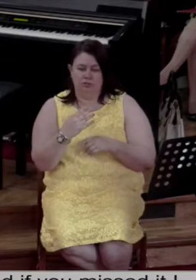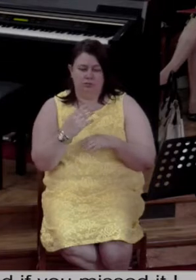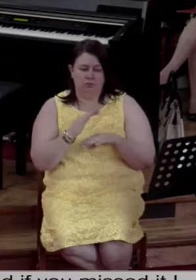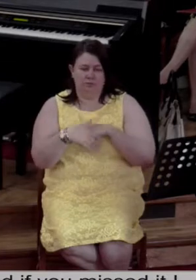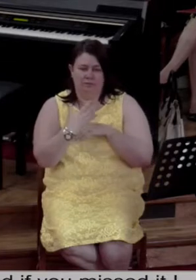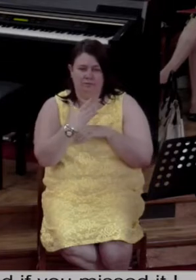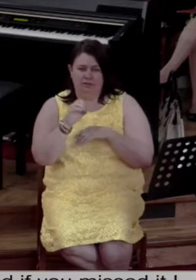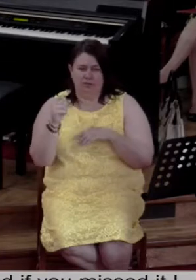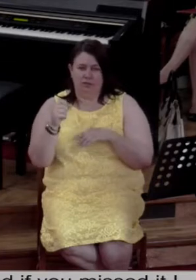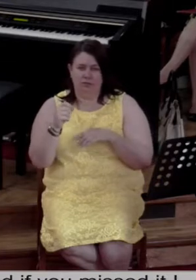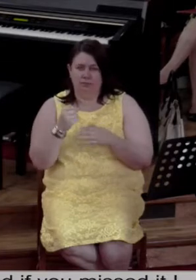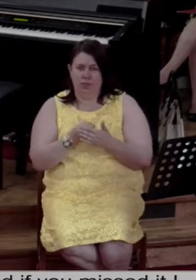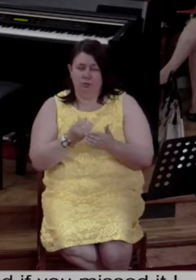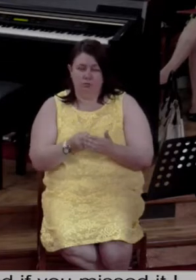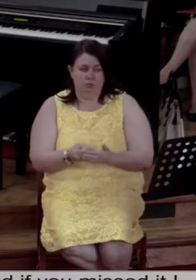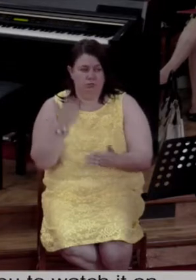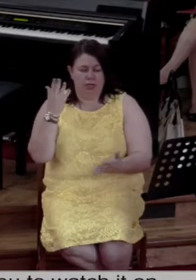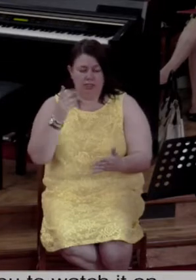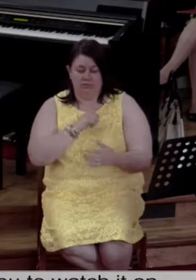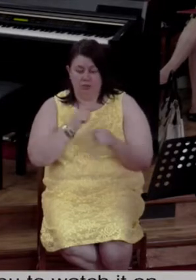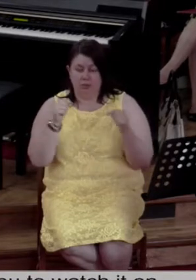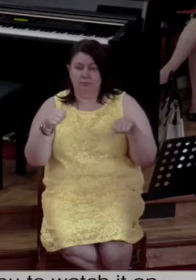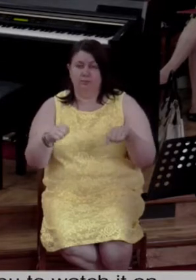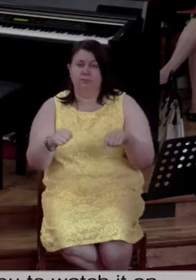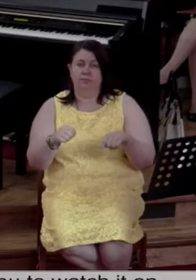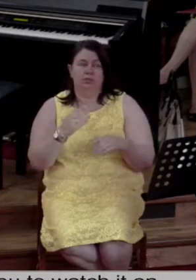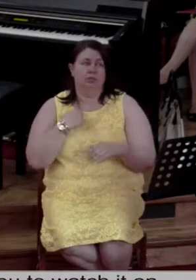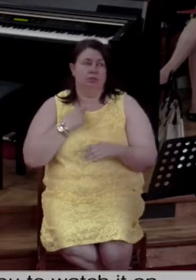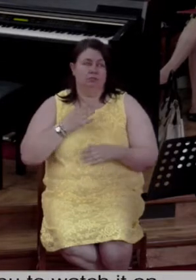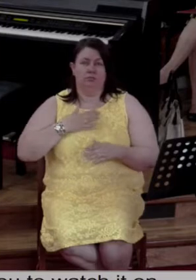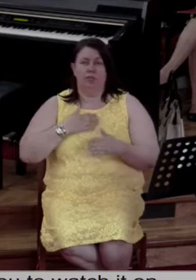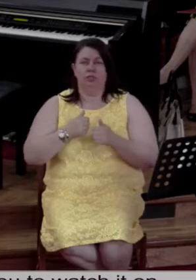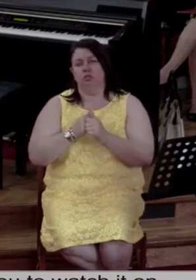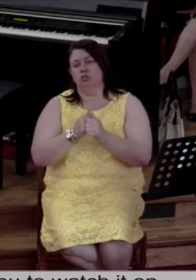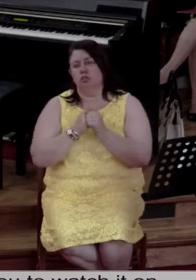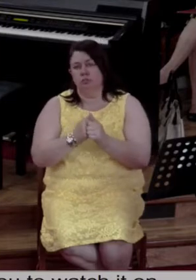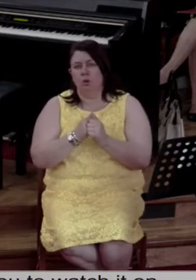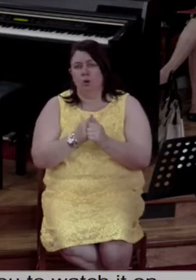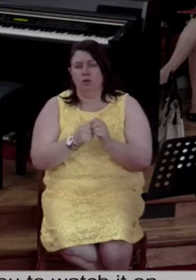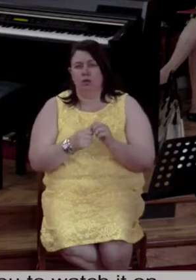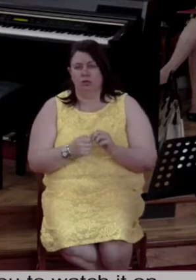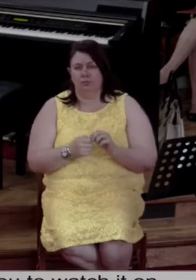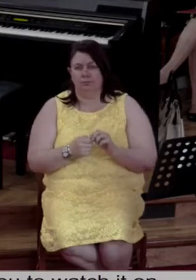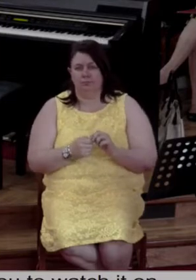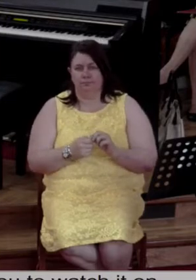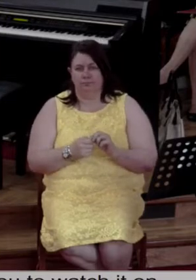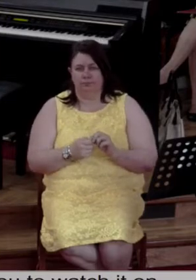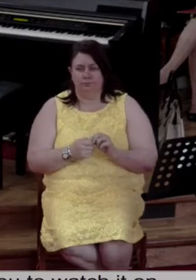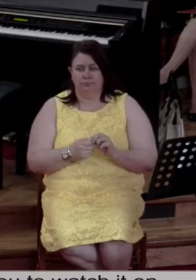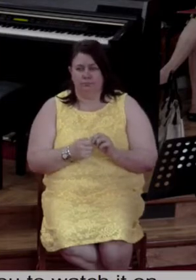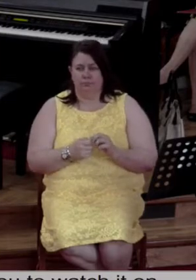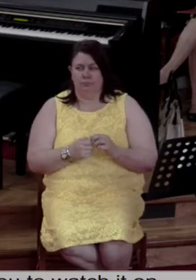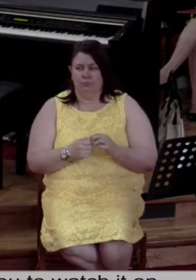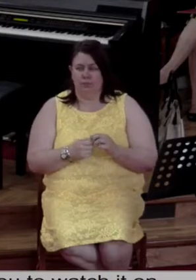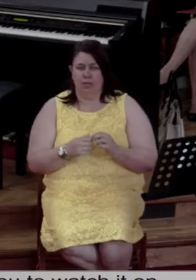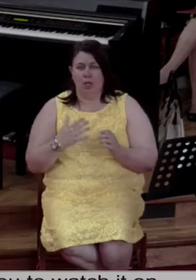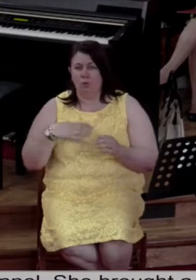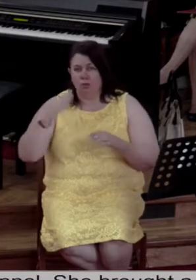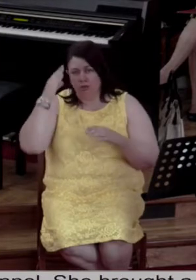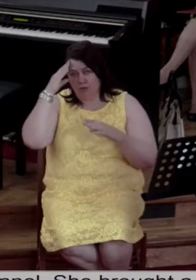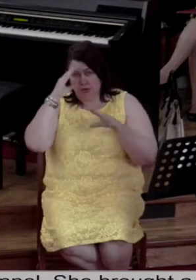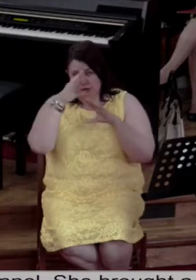£528.46 was raised. So that's fabulous. We always like to support Christian Aid. And just a wee reminder that